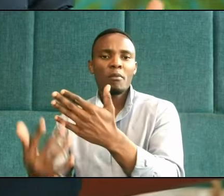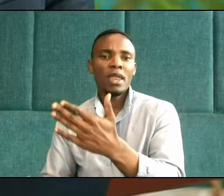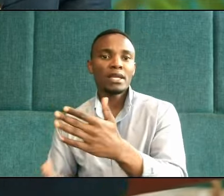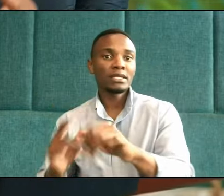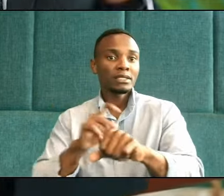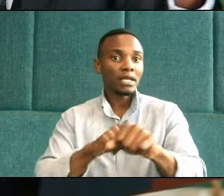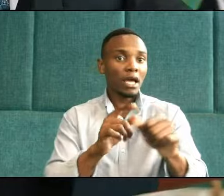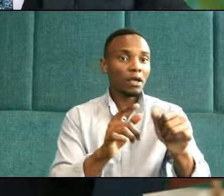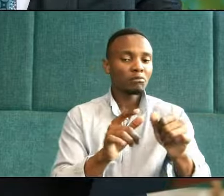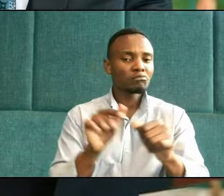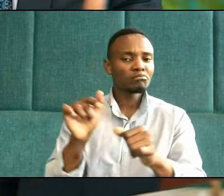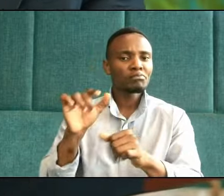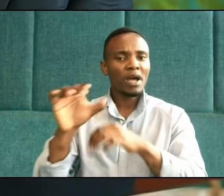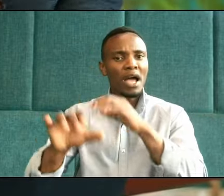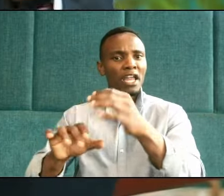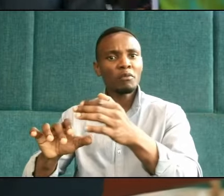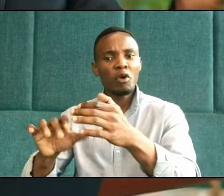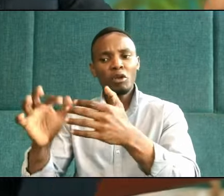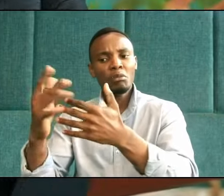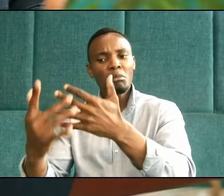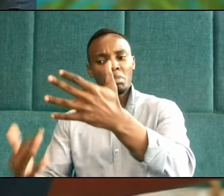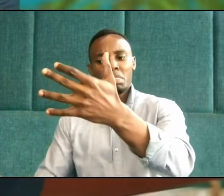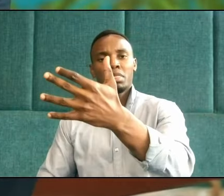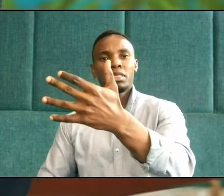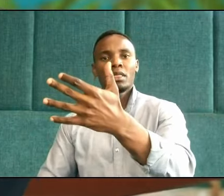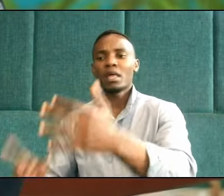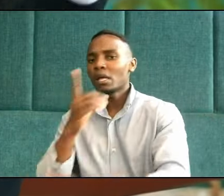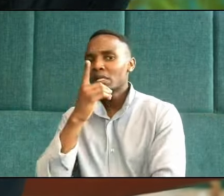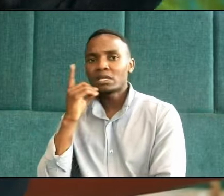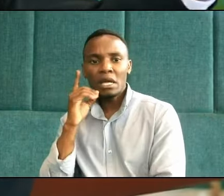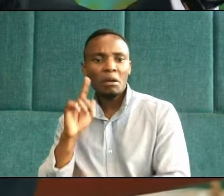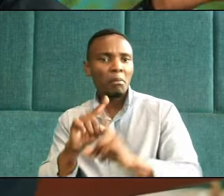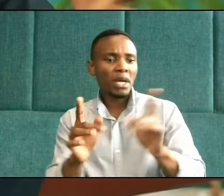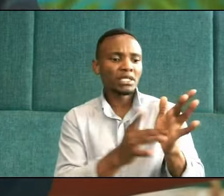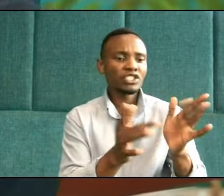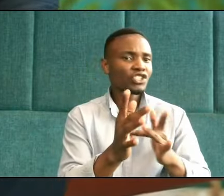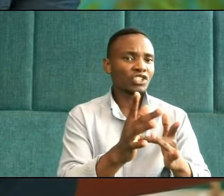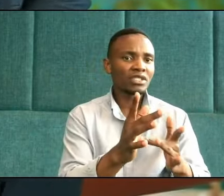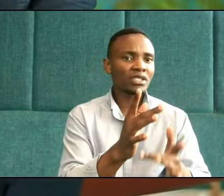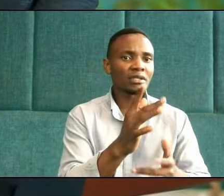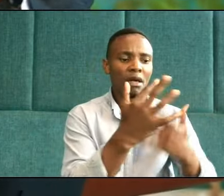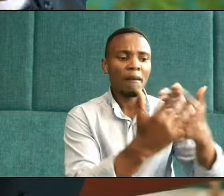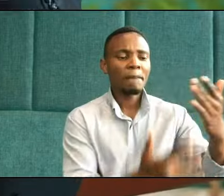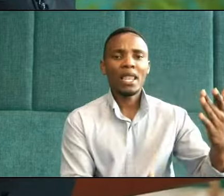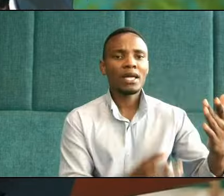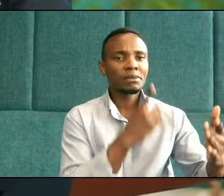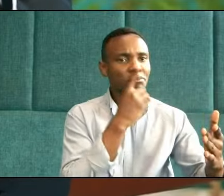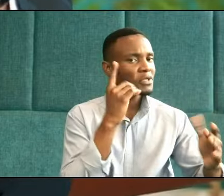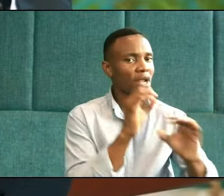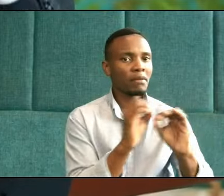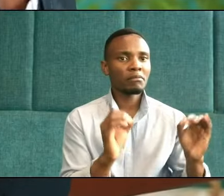shed, it dries up. The blood of Jesus Christ never dried up. It is still fresh, and it is able to do